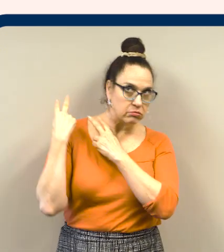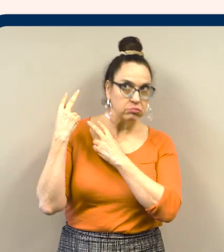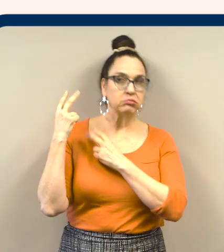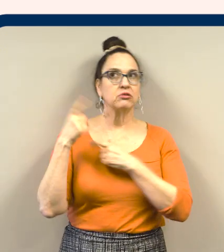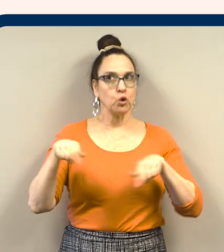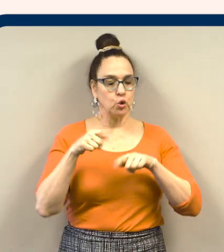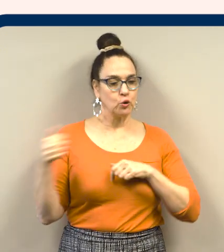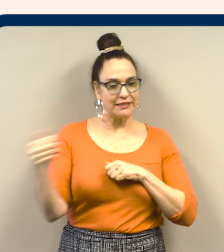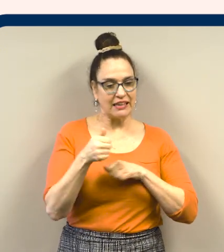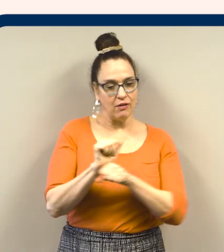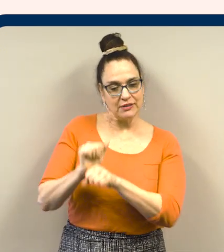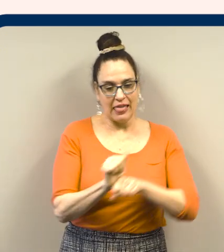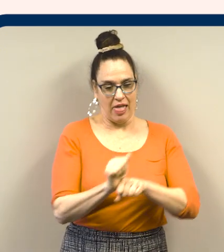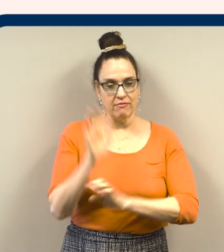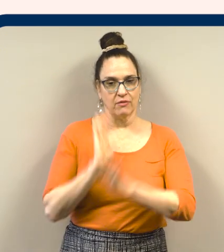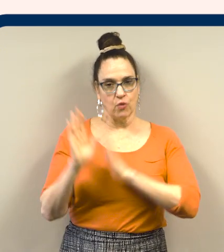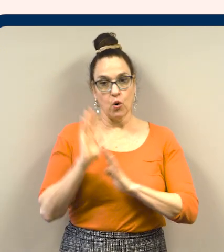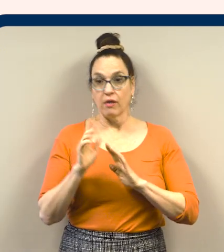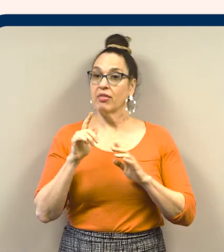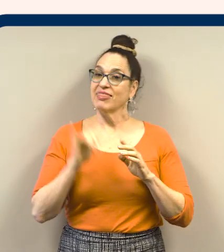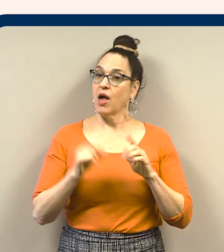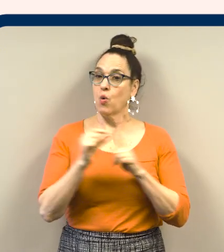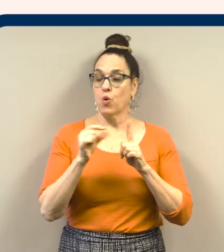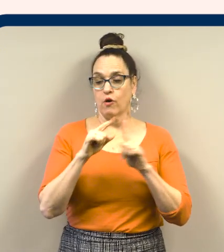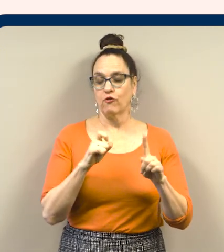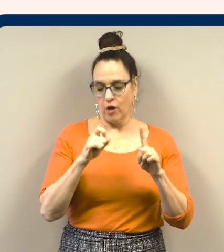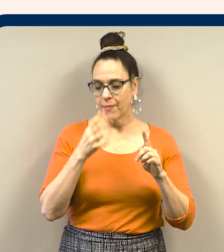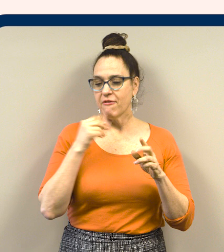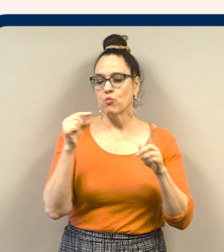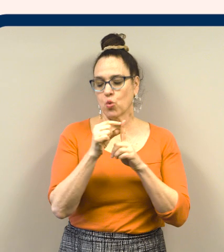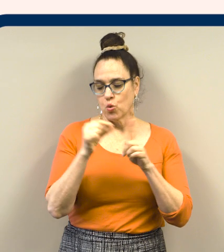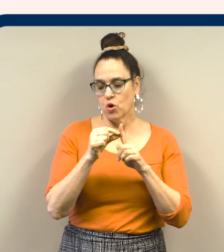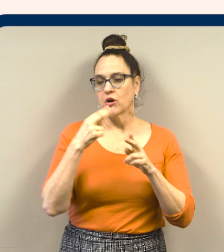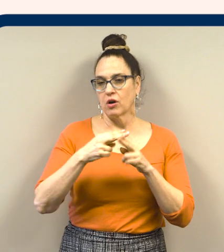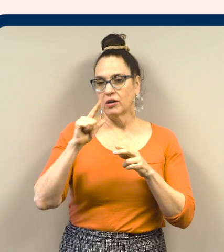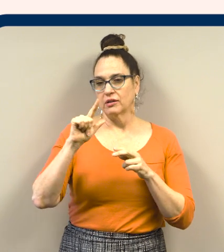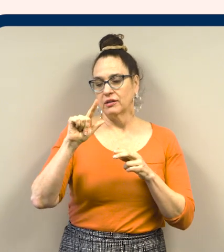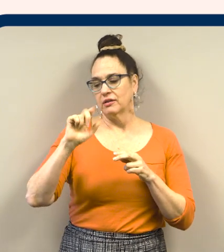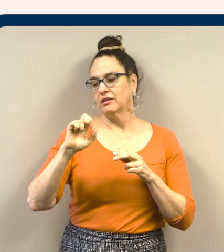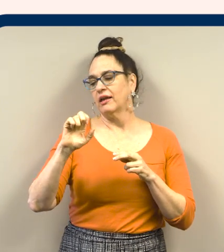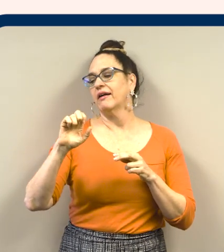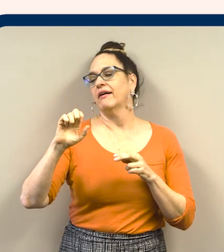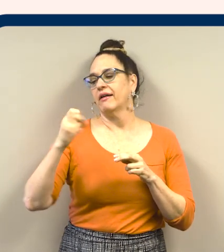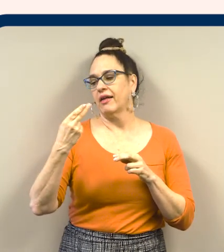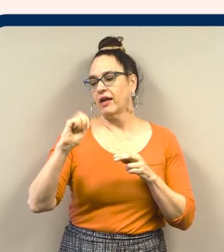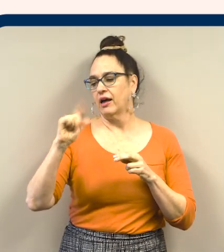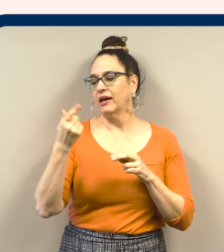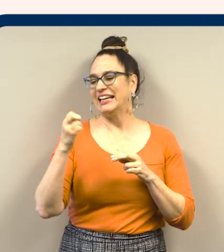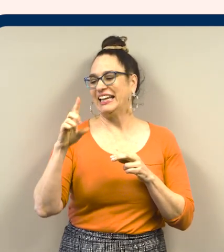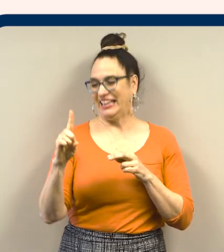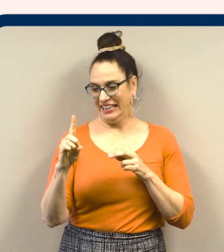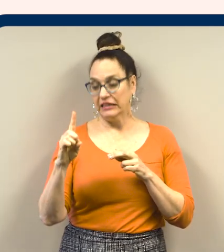The mitzvah is called magid, which comes from the Hebrew word lehagid, or to tell.